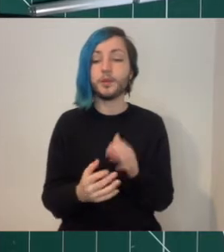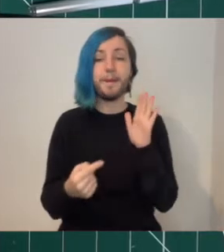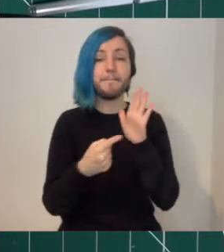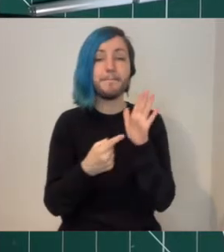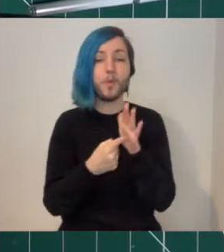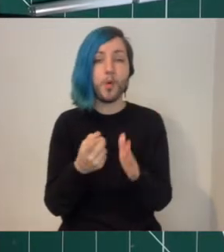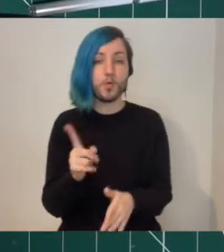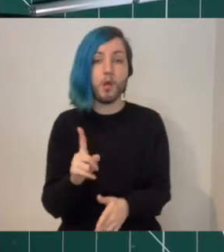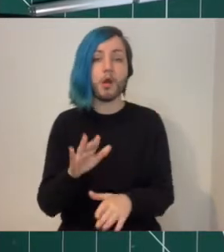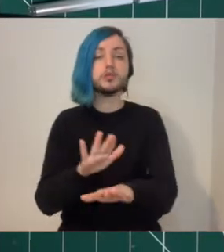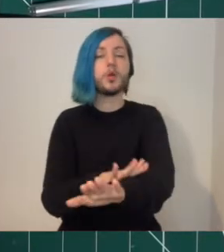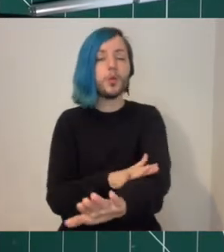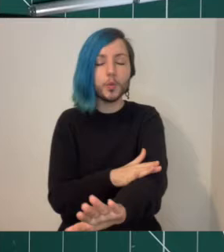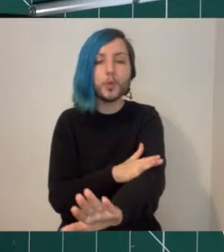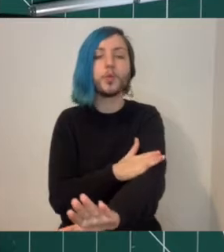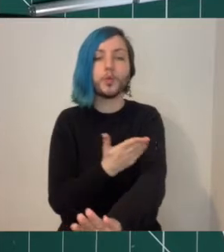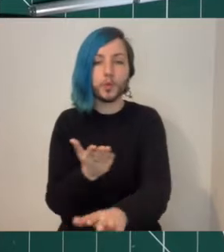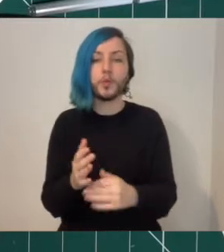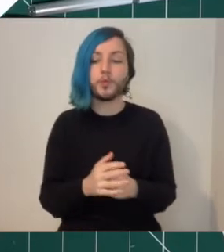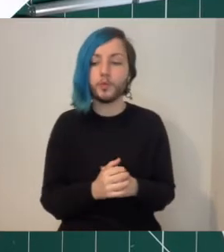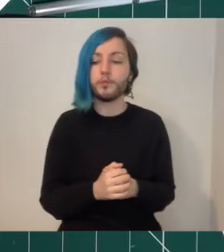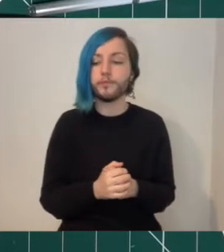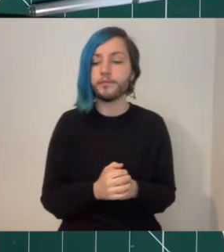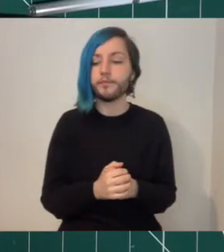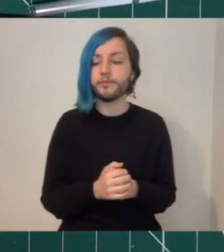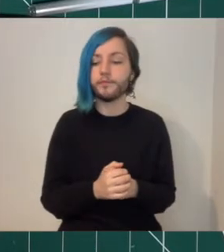the important thing to do with this is to go slowly